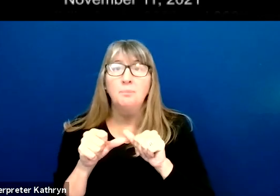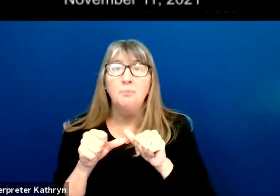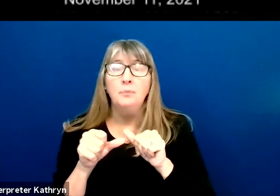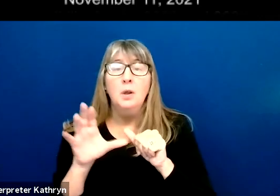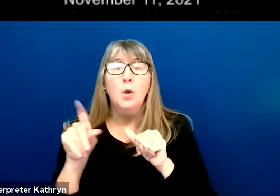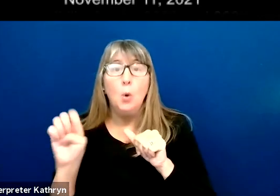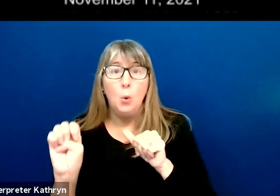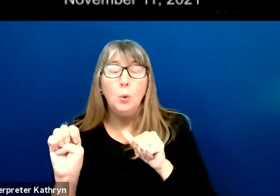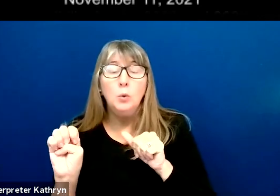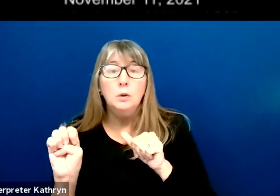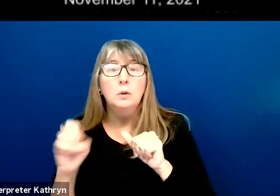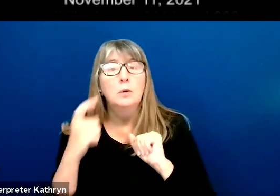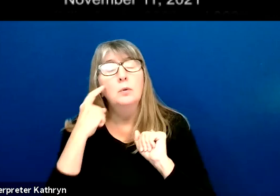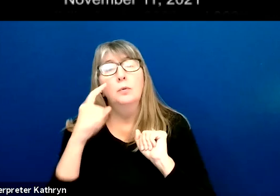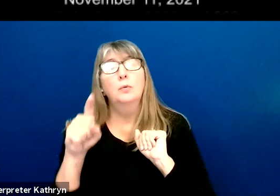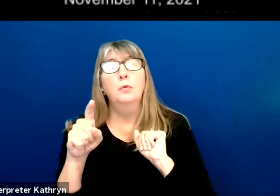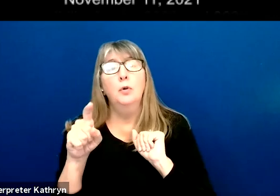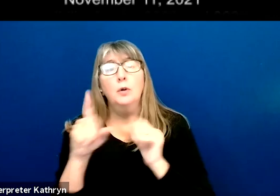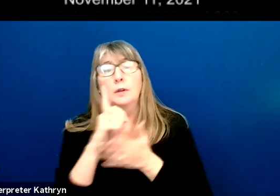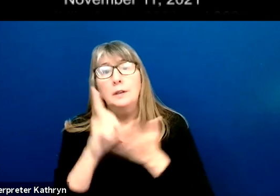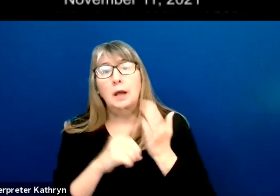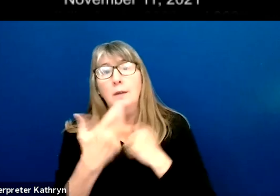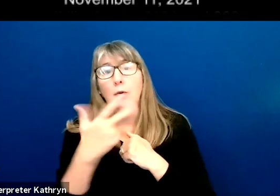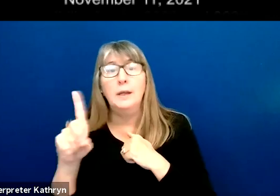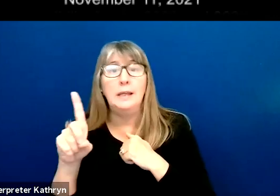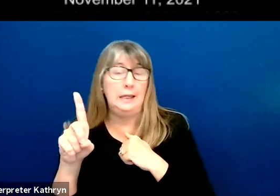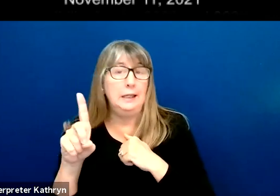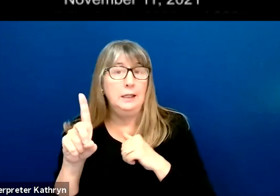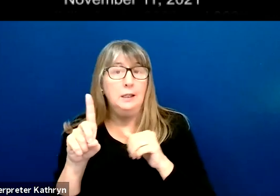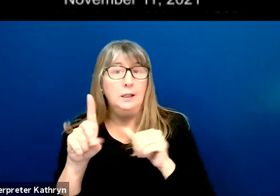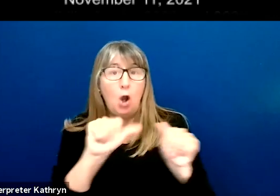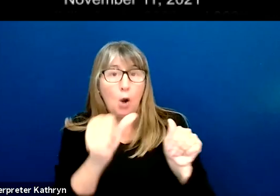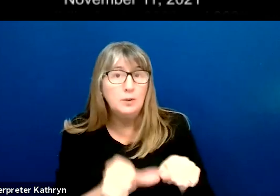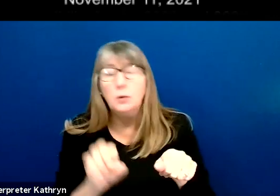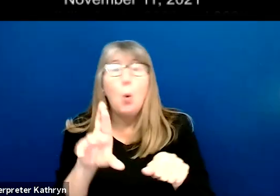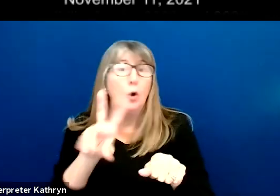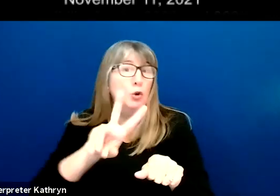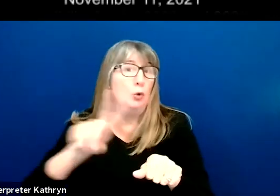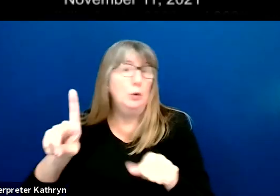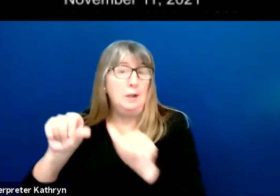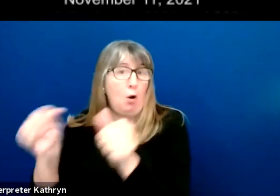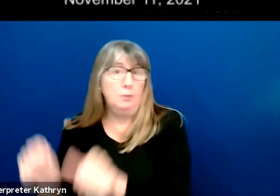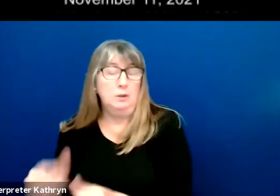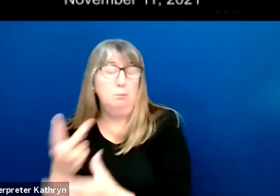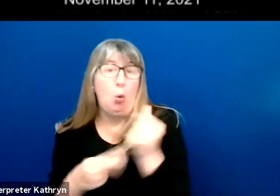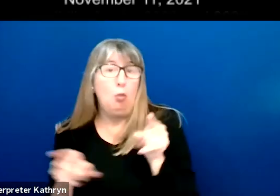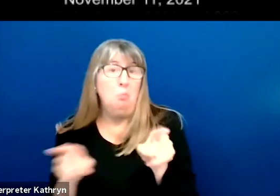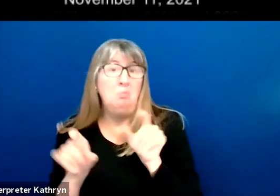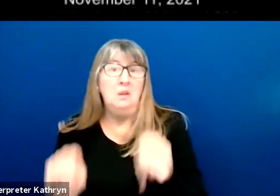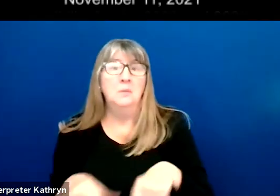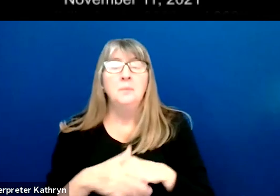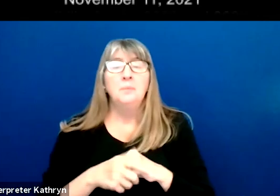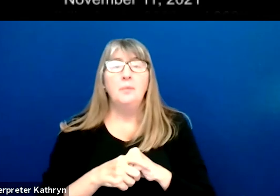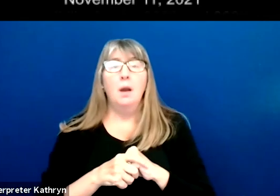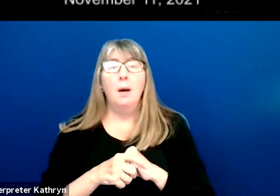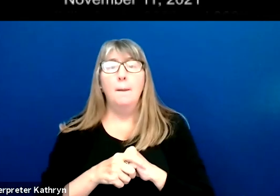code to design 3D objects or 2D objects. So I use it for both.